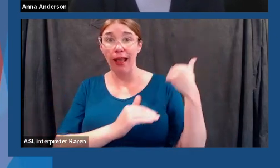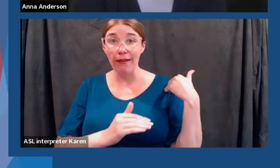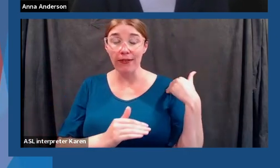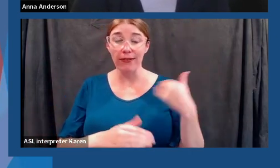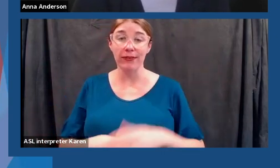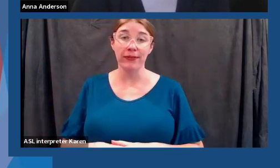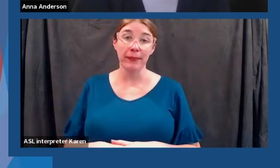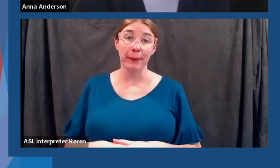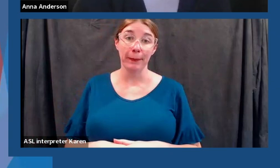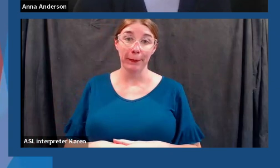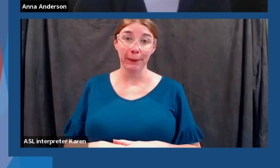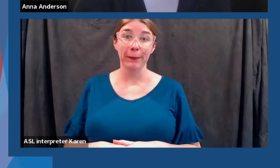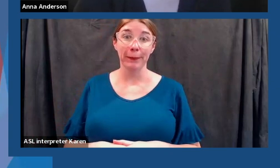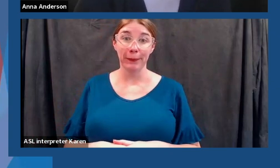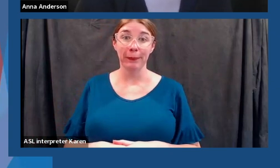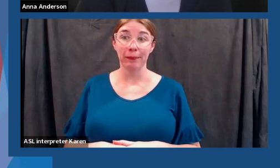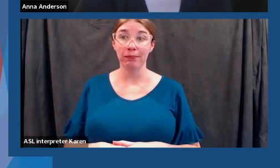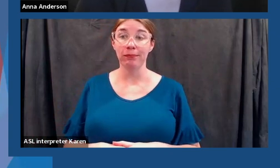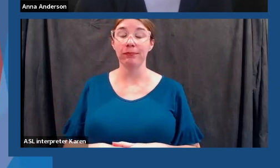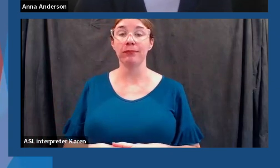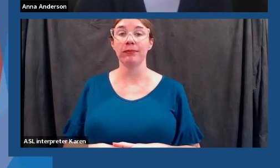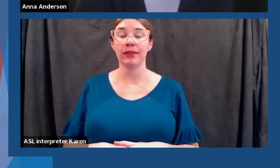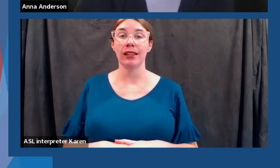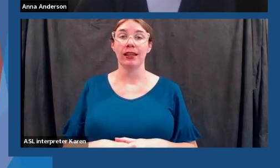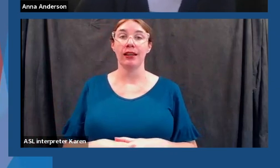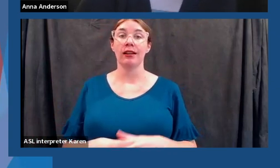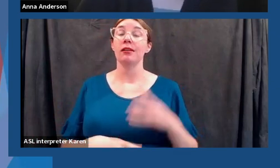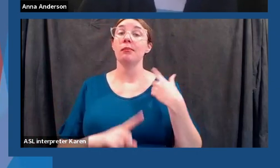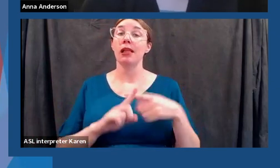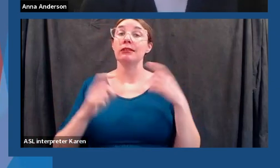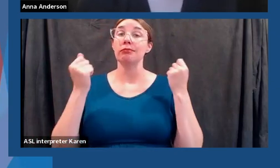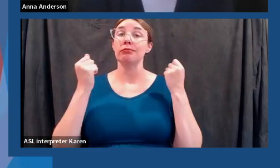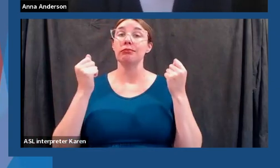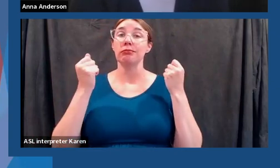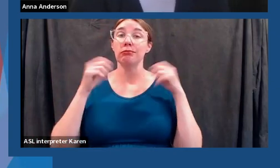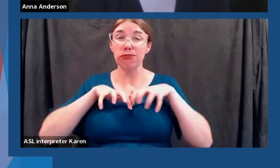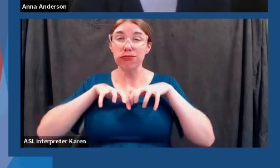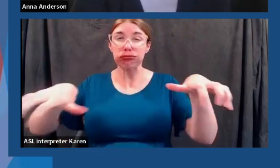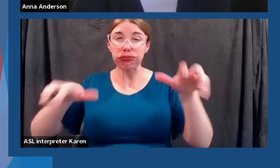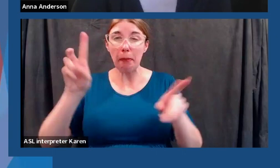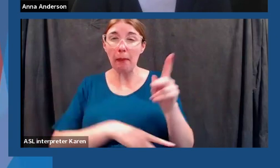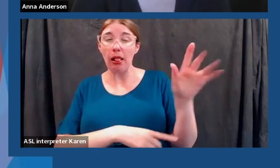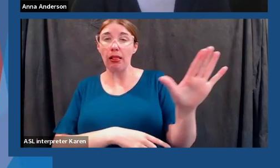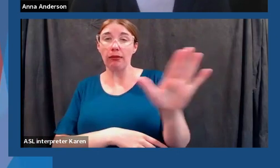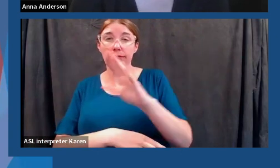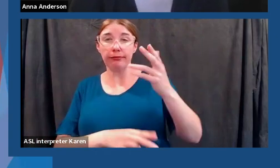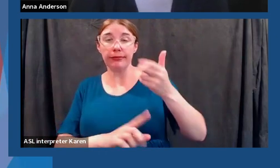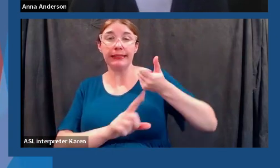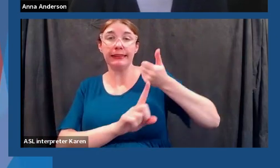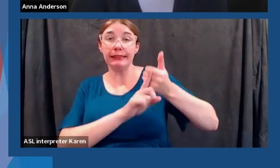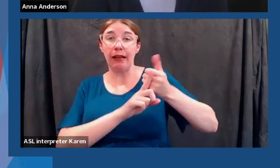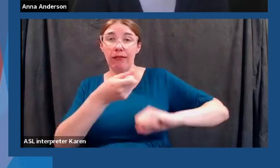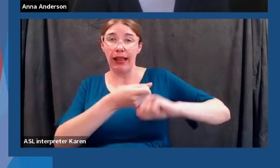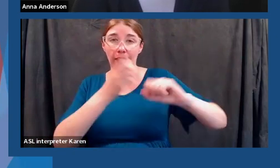also a large group of people that are self-advocates, and then basically community members that